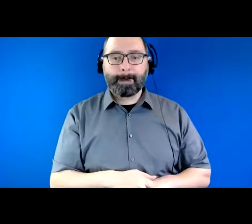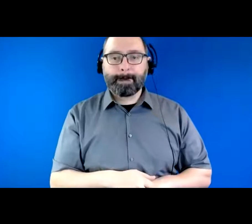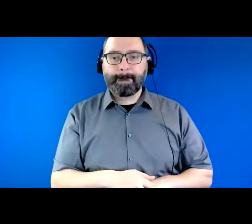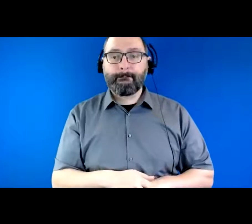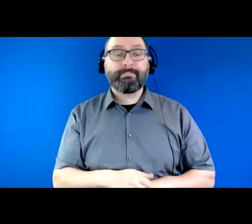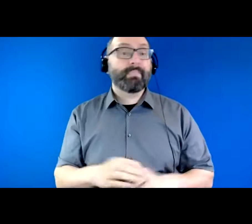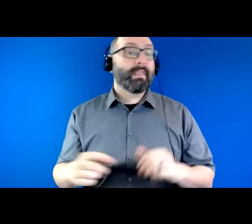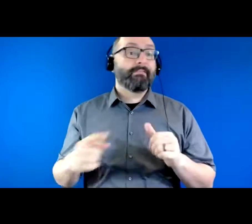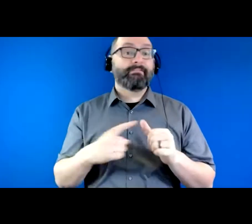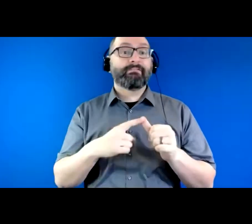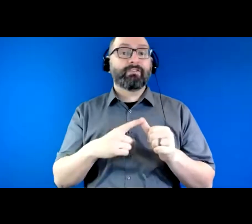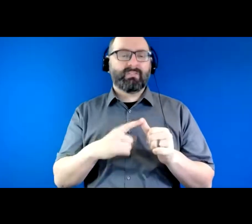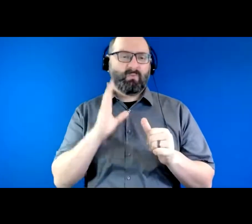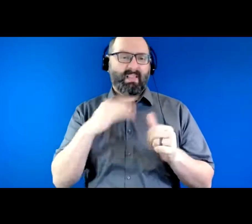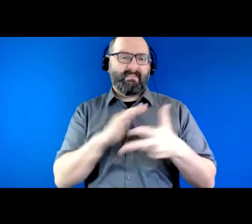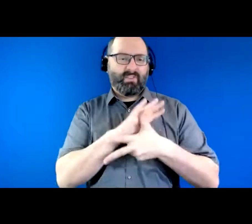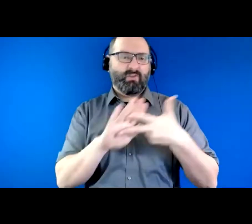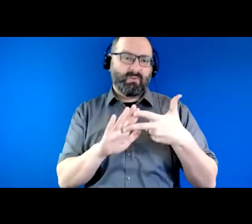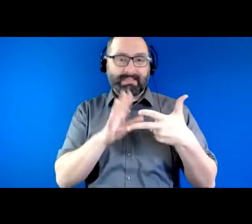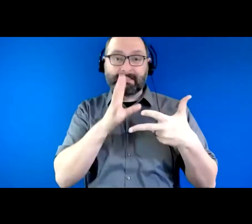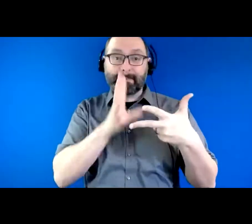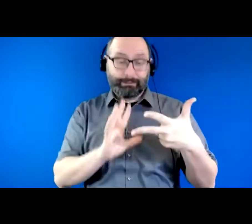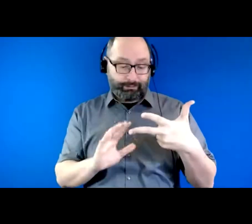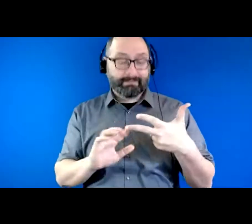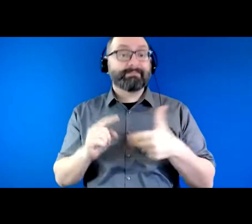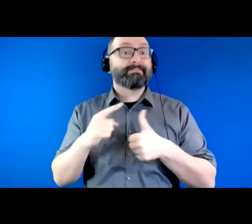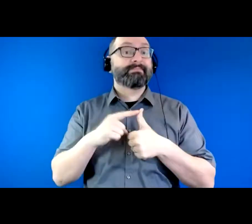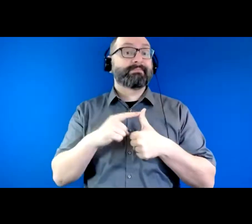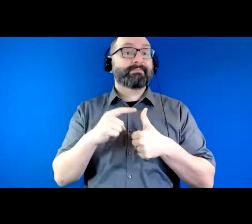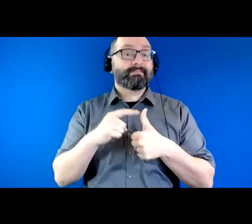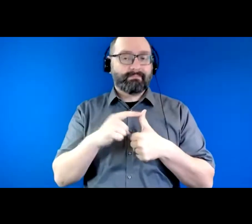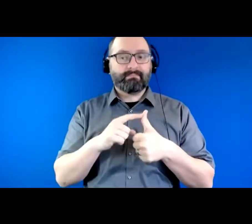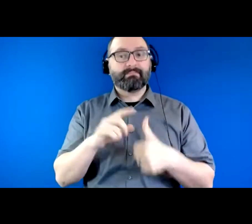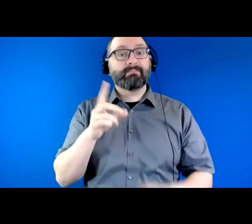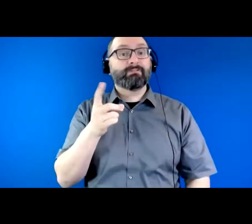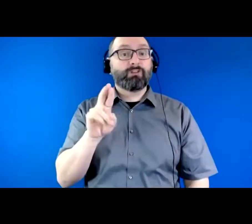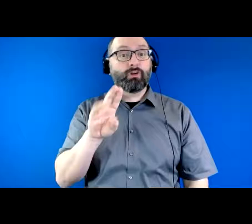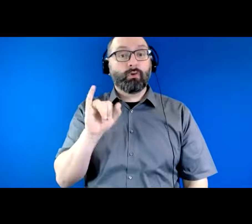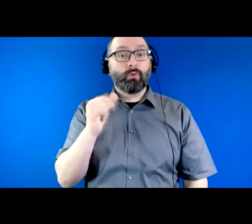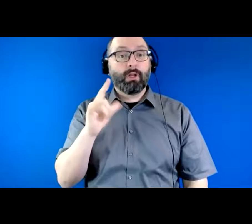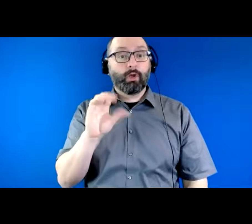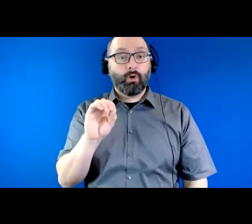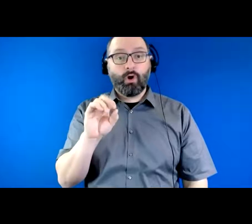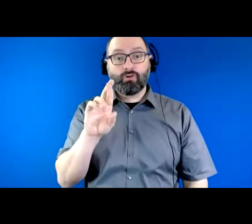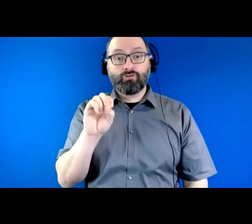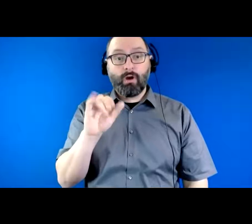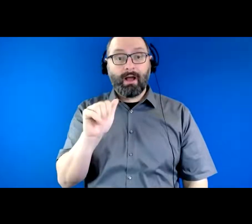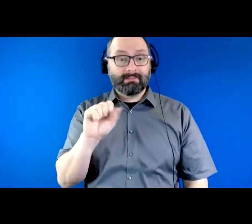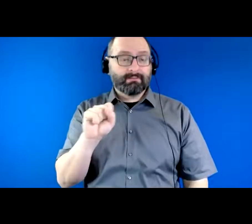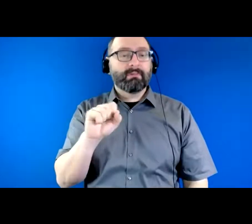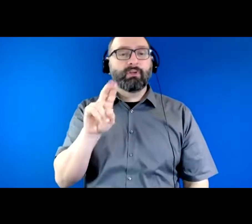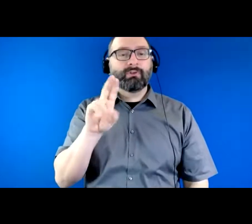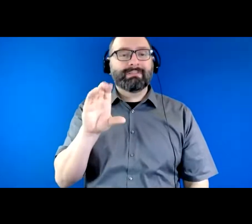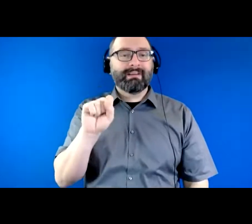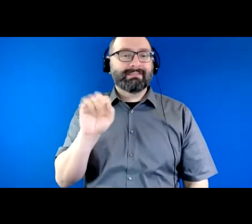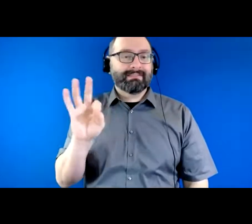The first we will have 3 speakers in a row. The first person speaking will be Dr. Julio Rojas of the UCSF